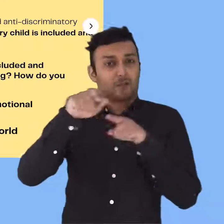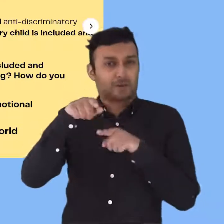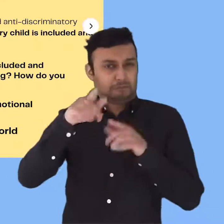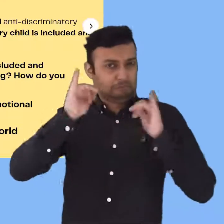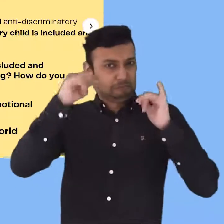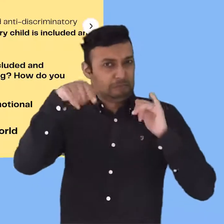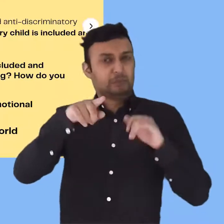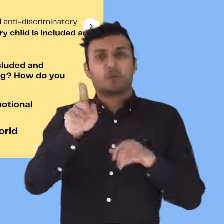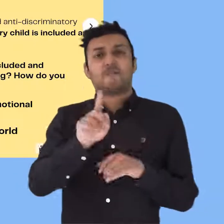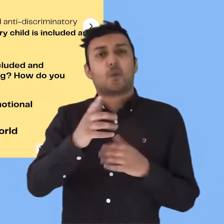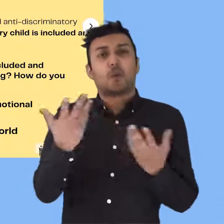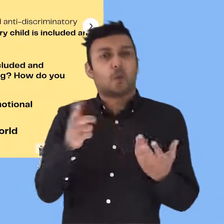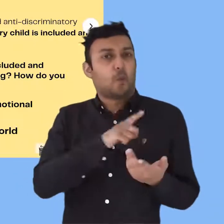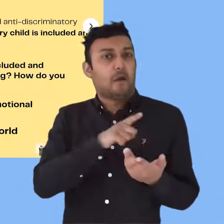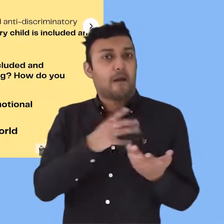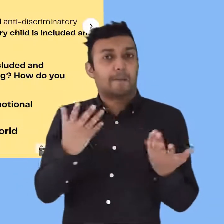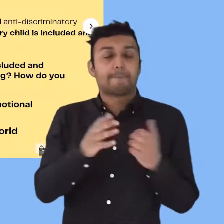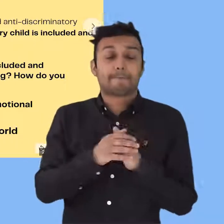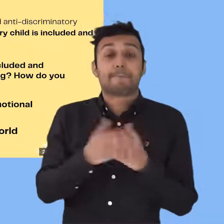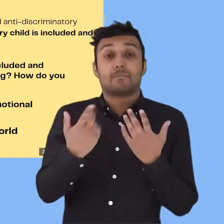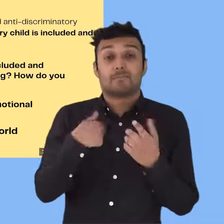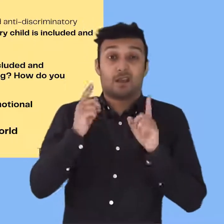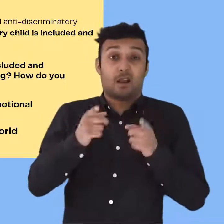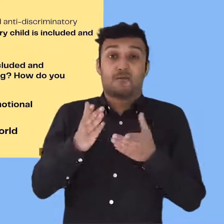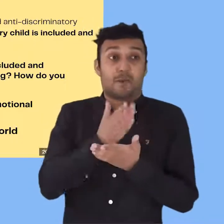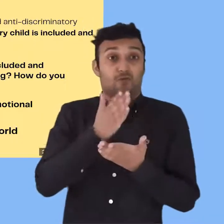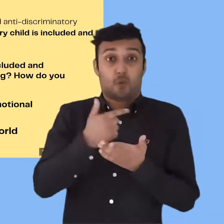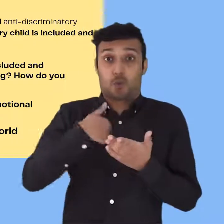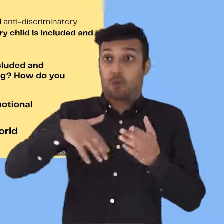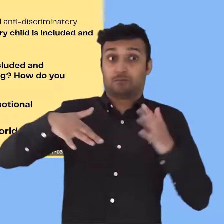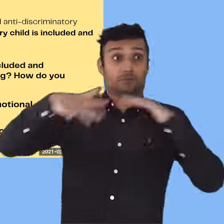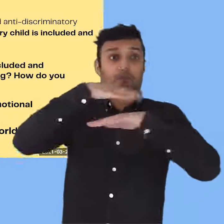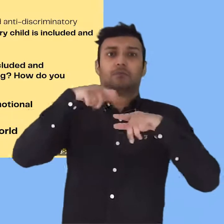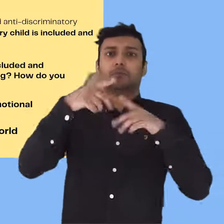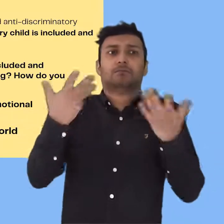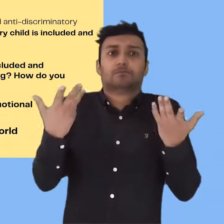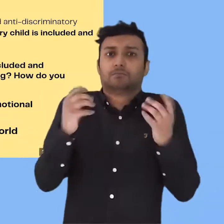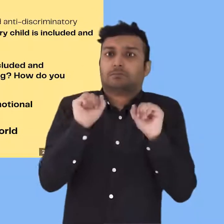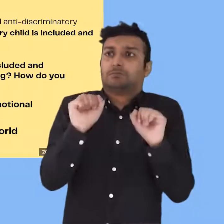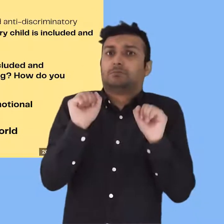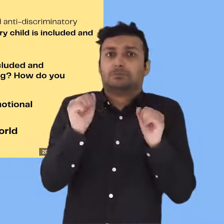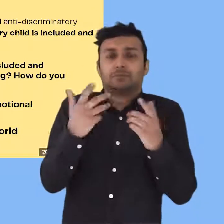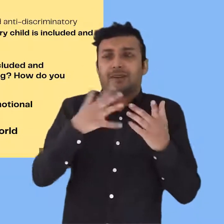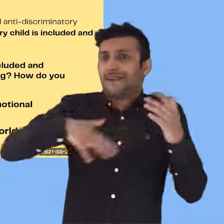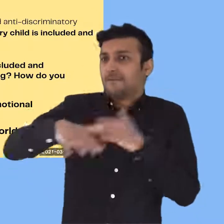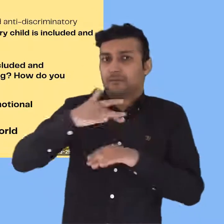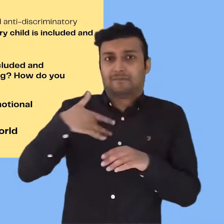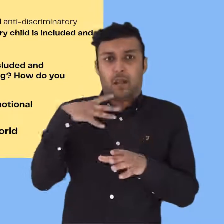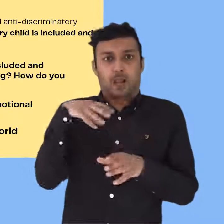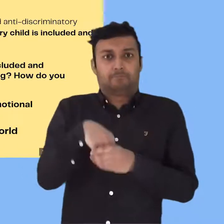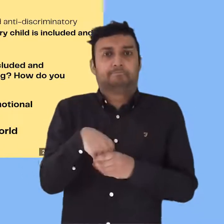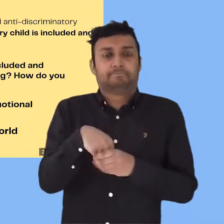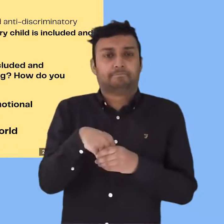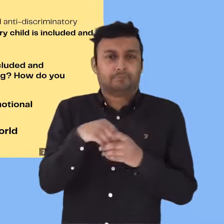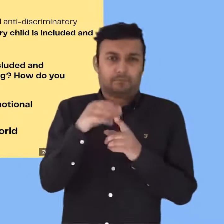So we need to ensure that our settings are a more inclusive place for everybody, and